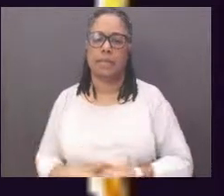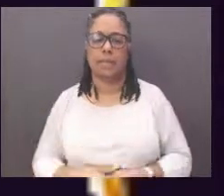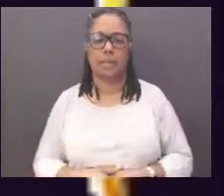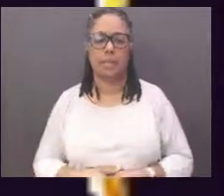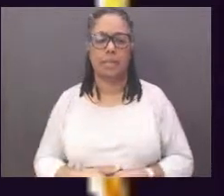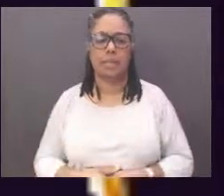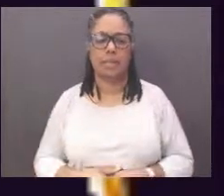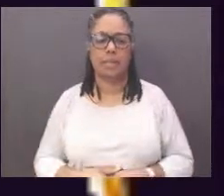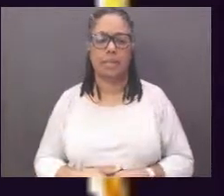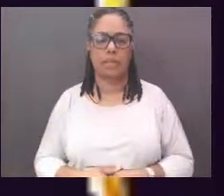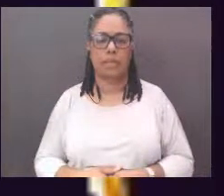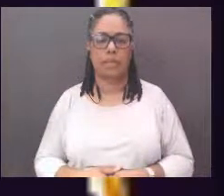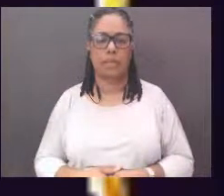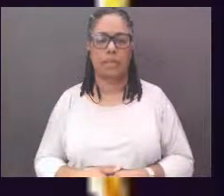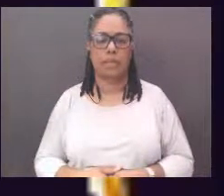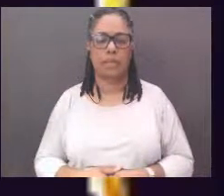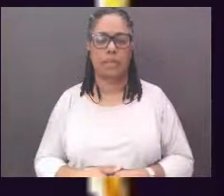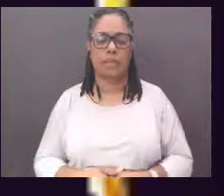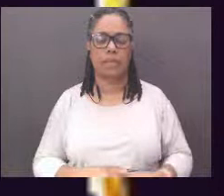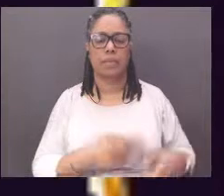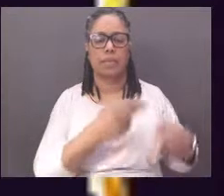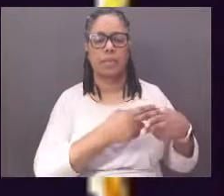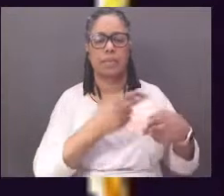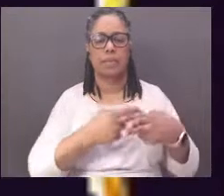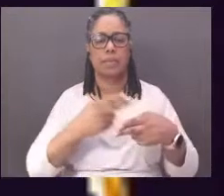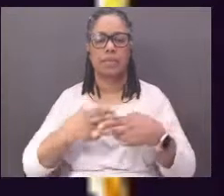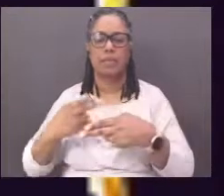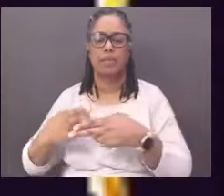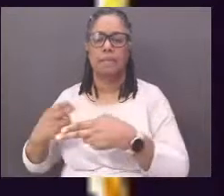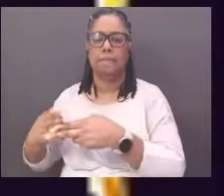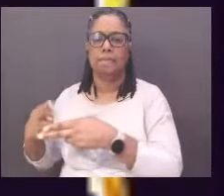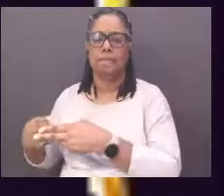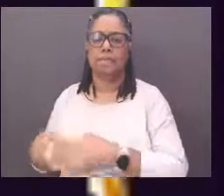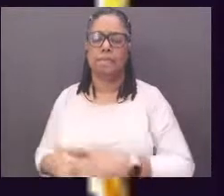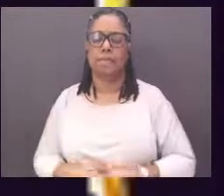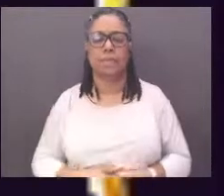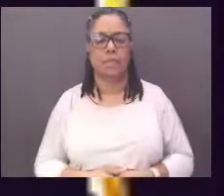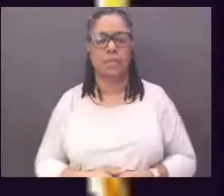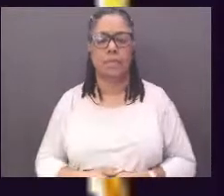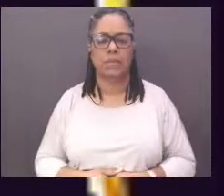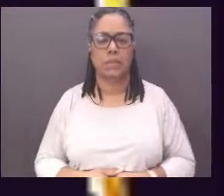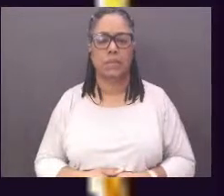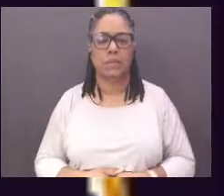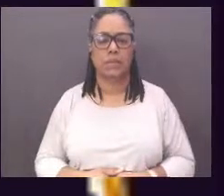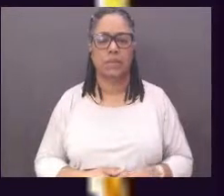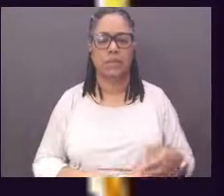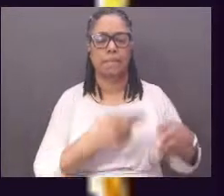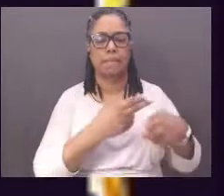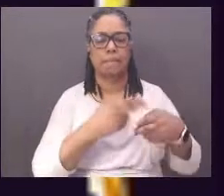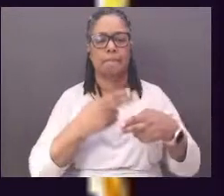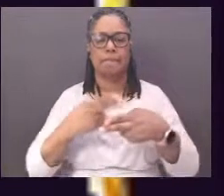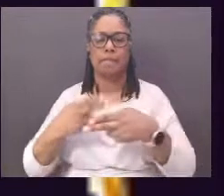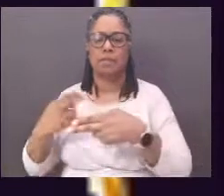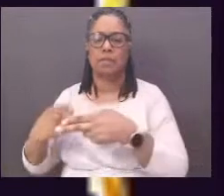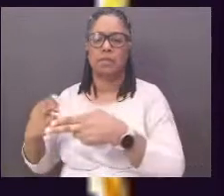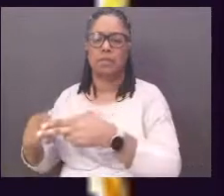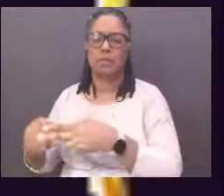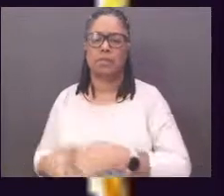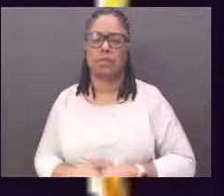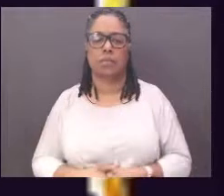Janine Dillard, Marcella Armstrong, Francis Watson, Jarda Cook, John Rogan, Regina